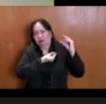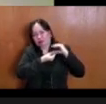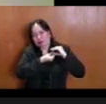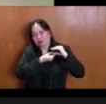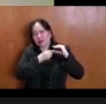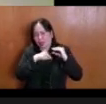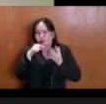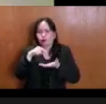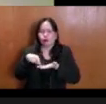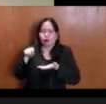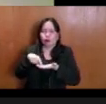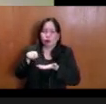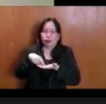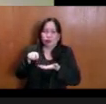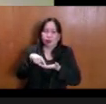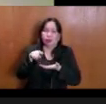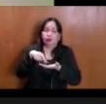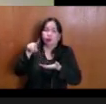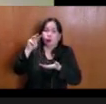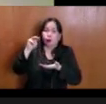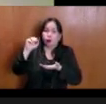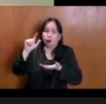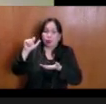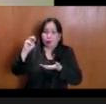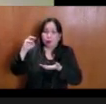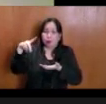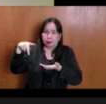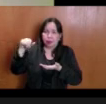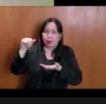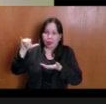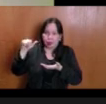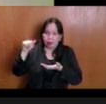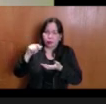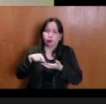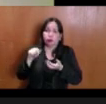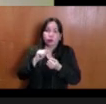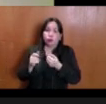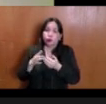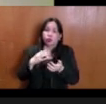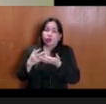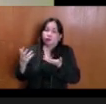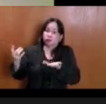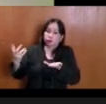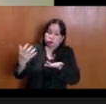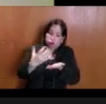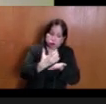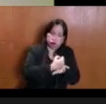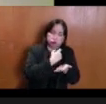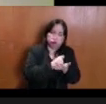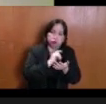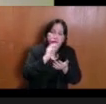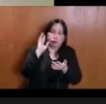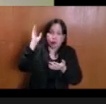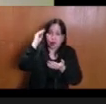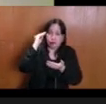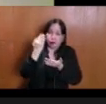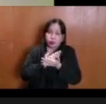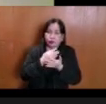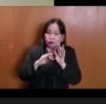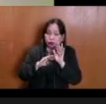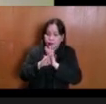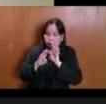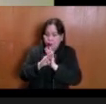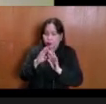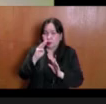paid for by the Malampaya Fund, or our earnings as government share for the development of our